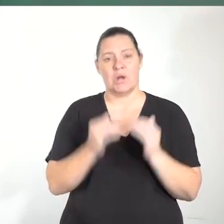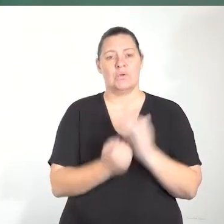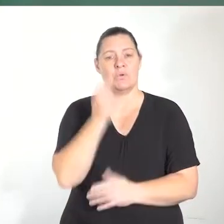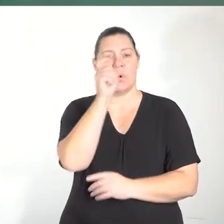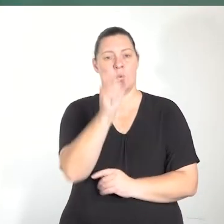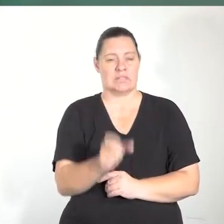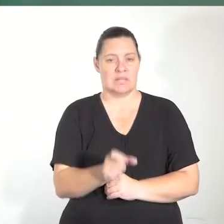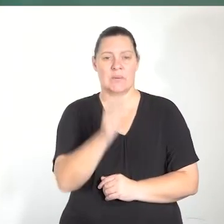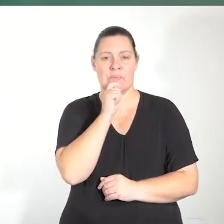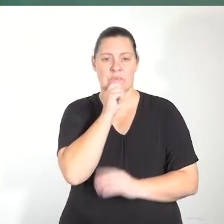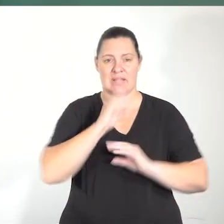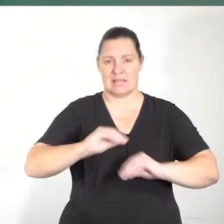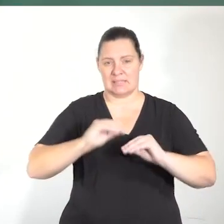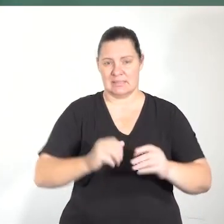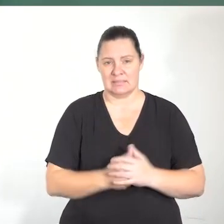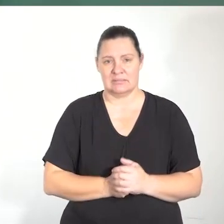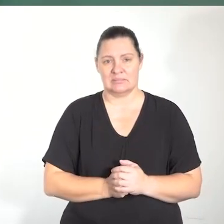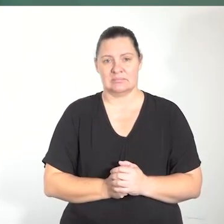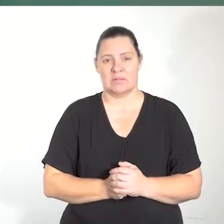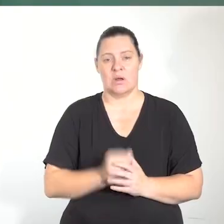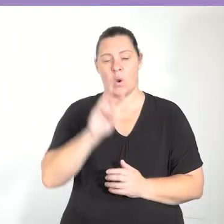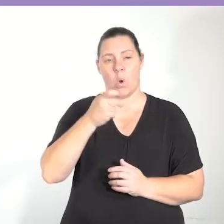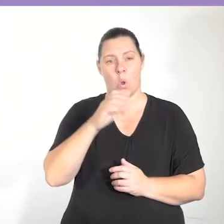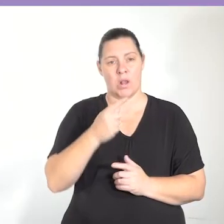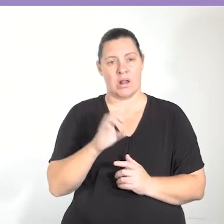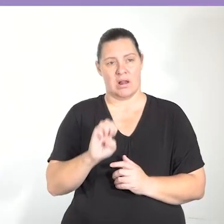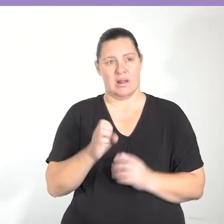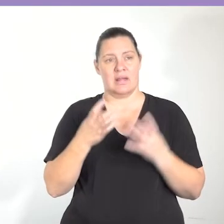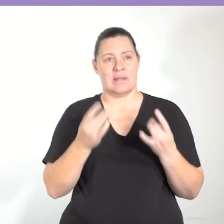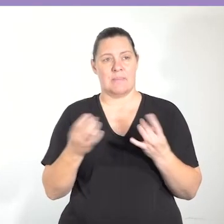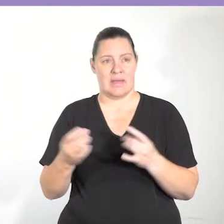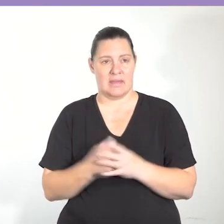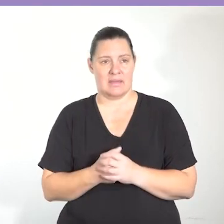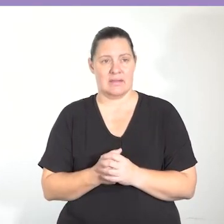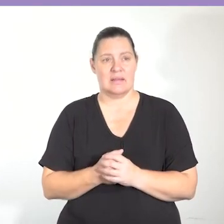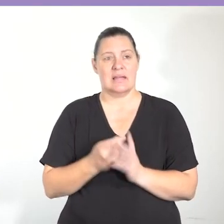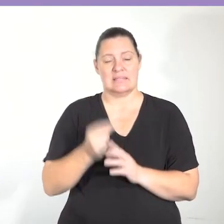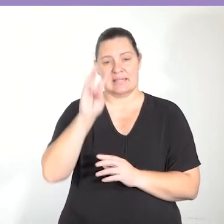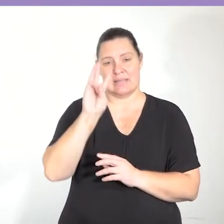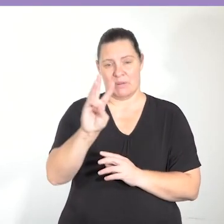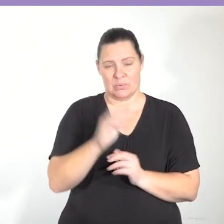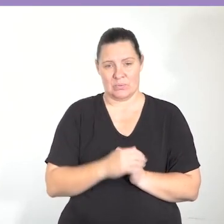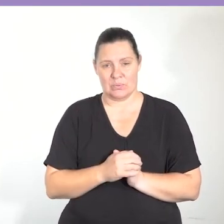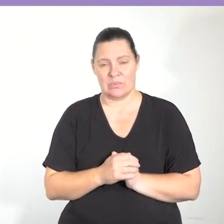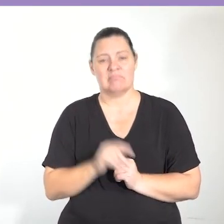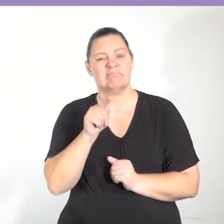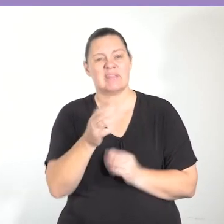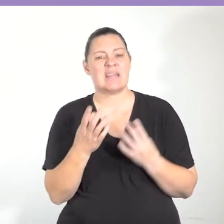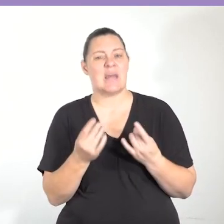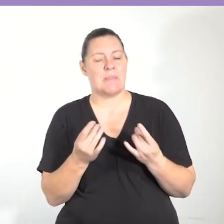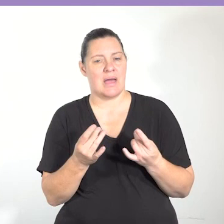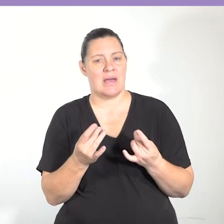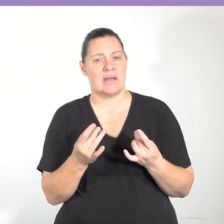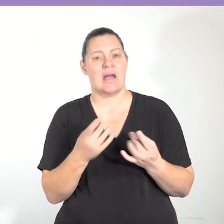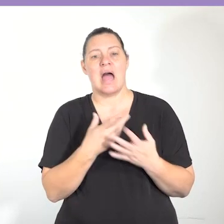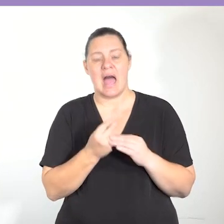going to be using in this lesson. Whole numbers. And remember, the symbol for whole numbers is a W. These are numbers that do not have